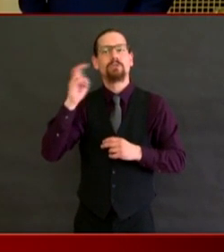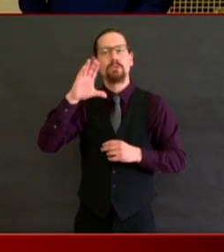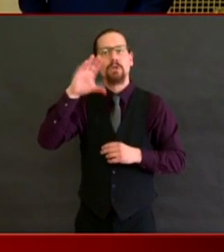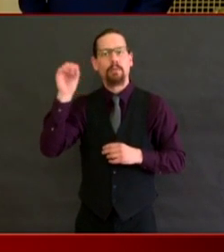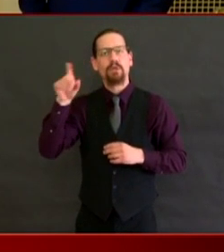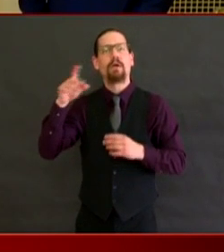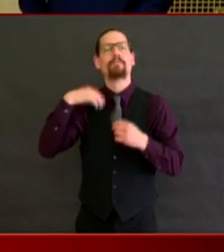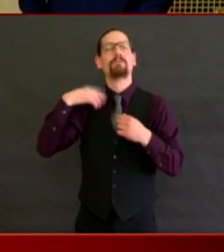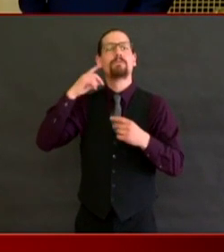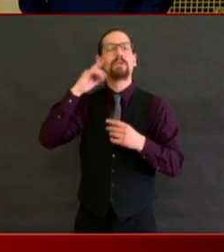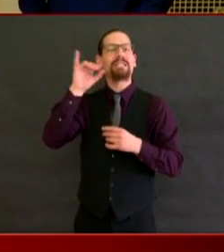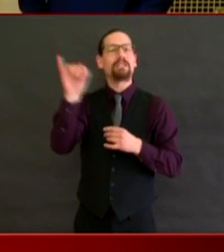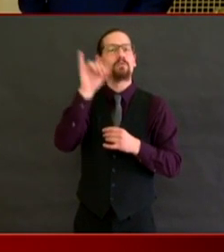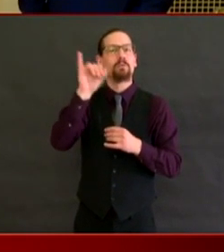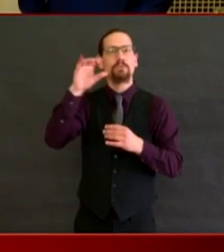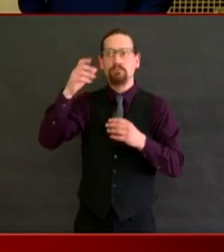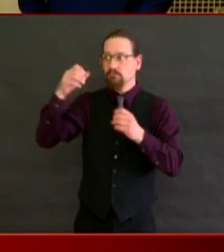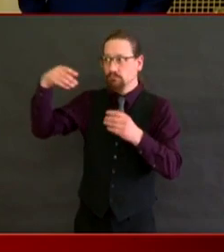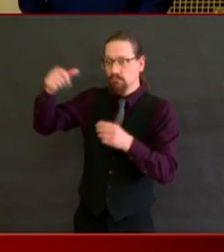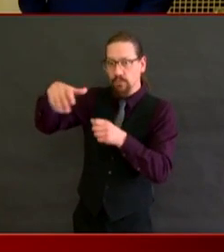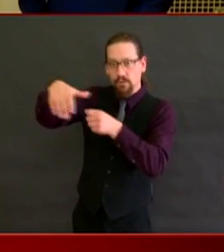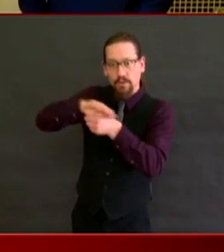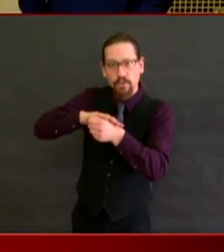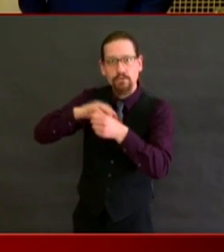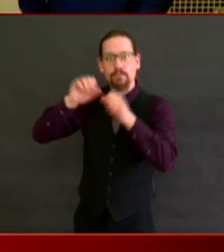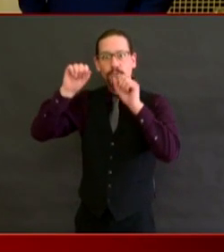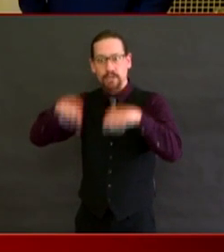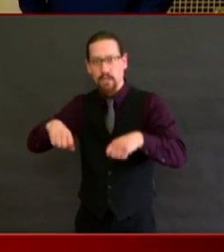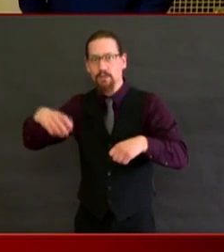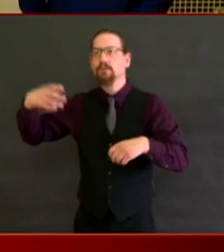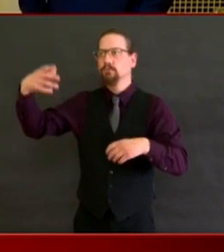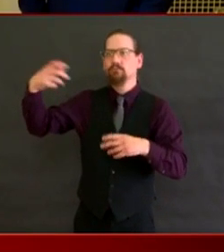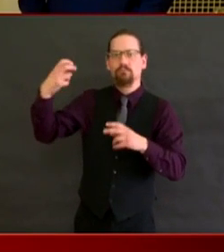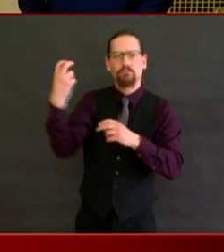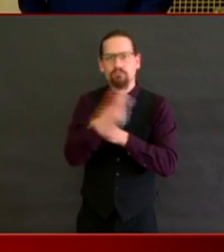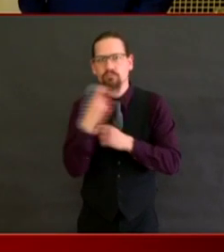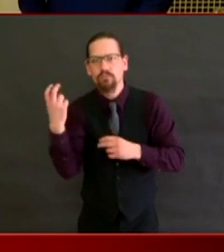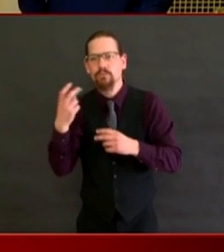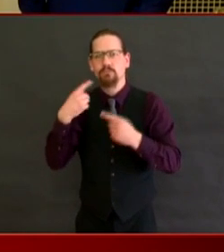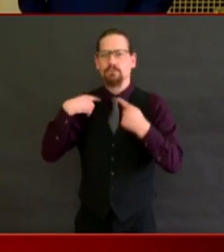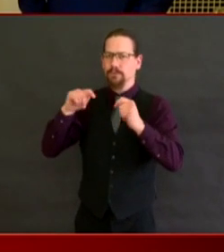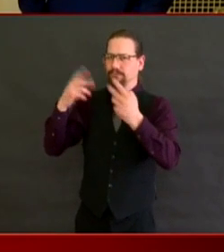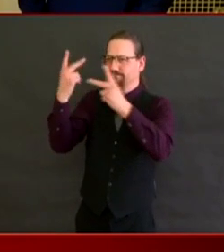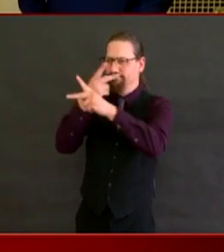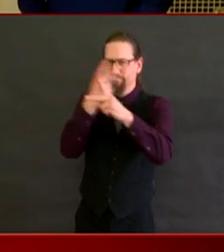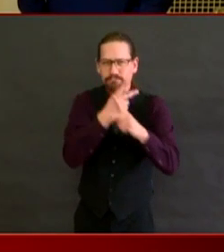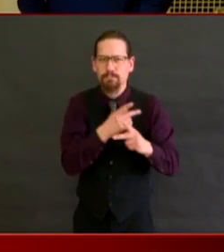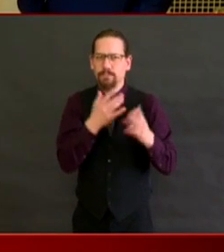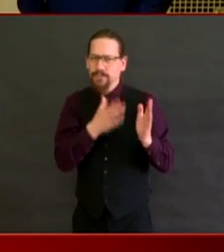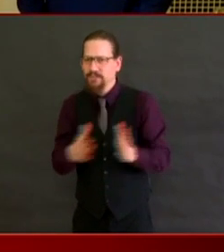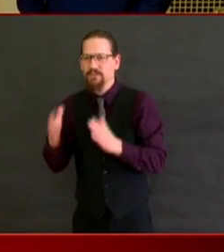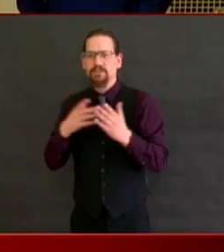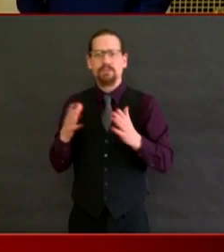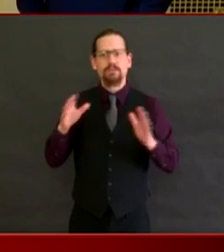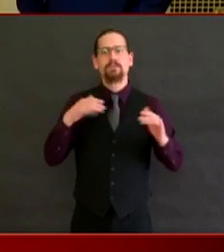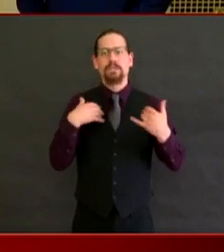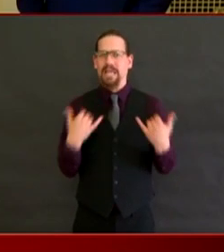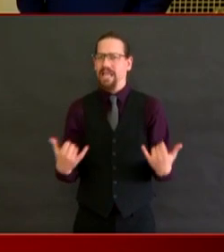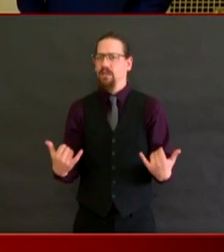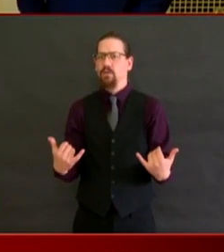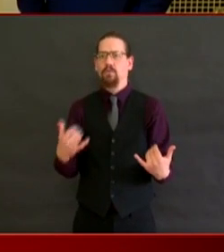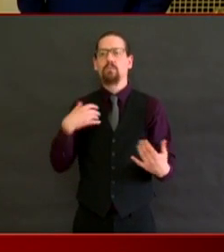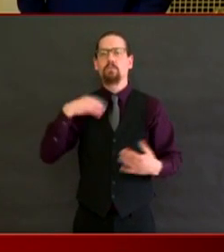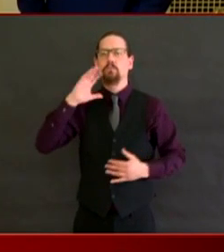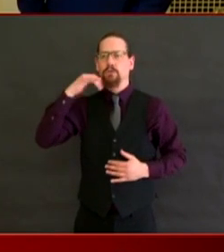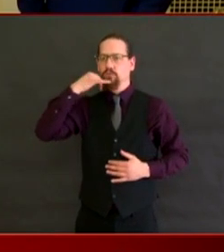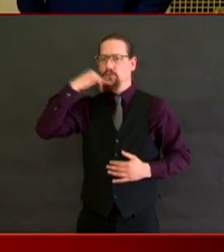the meantime, I would say, reach out to 211, because we are, social